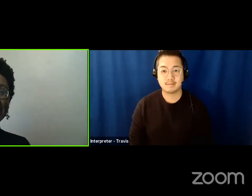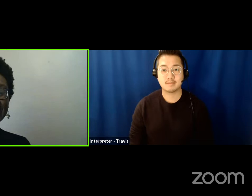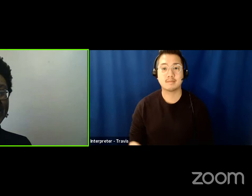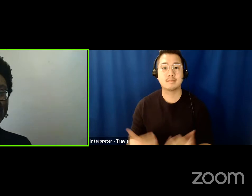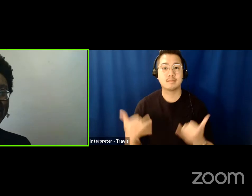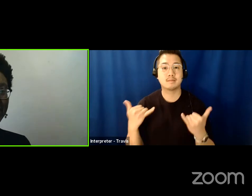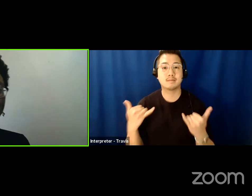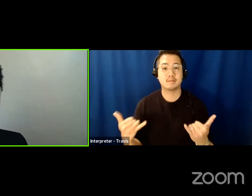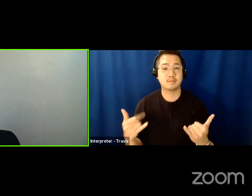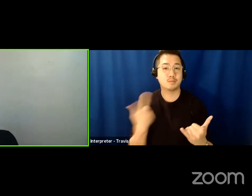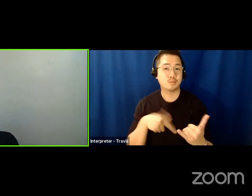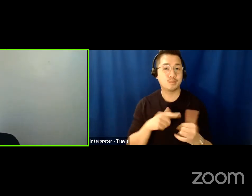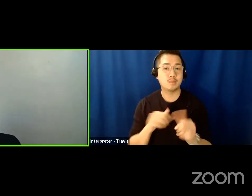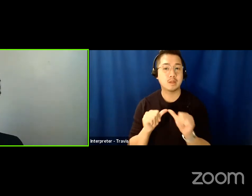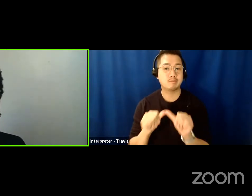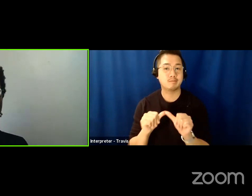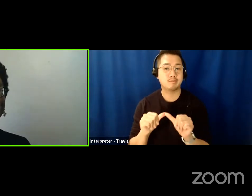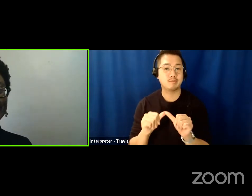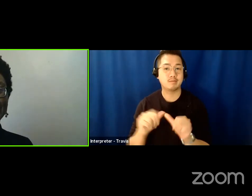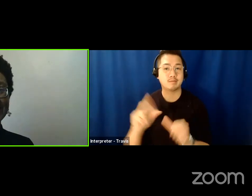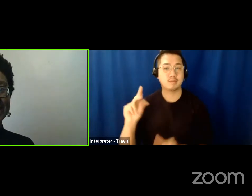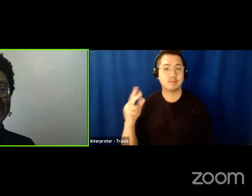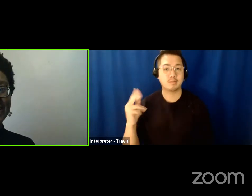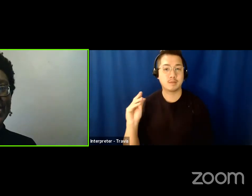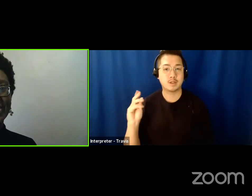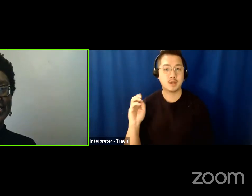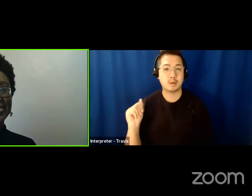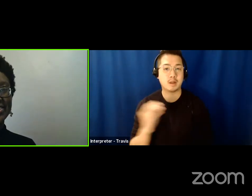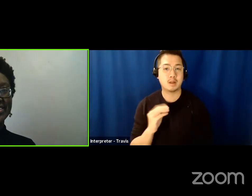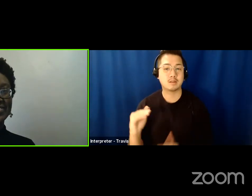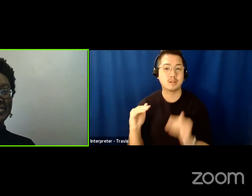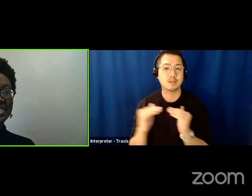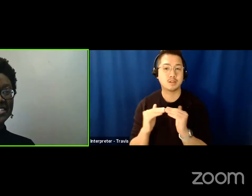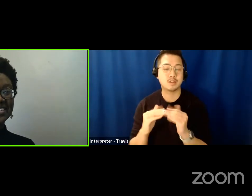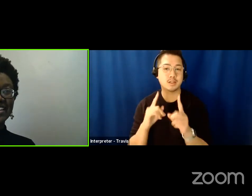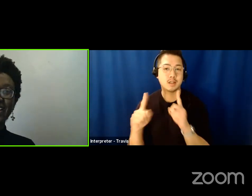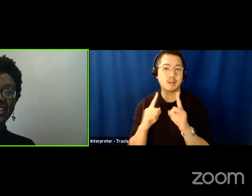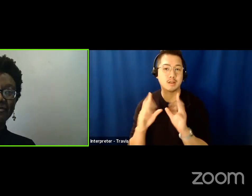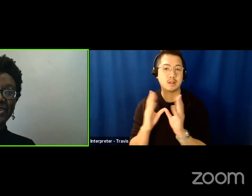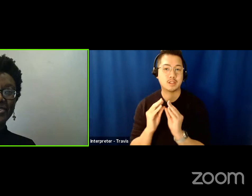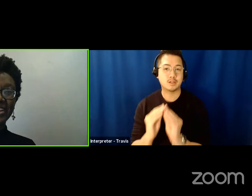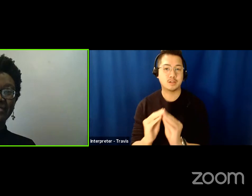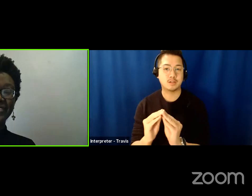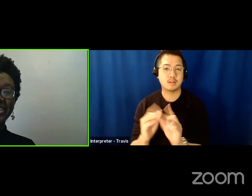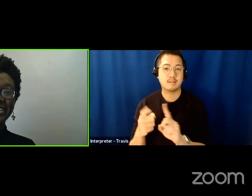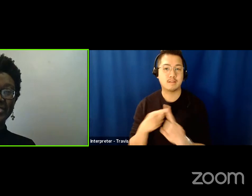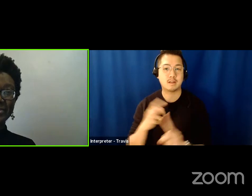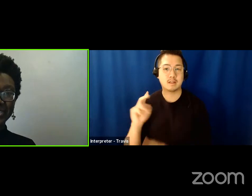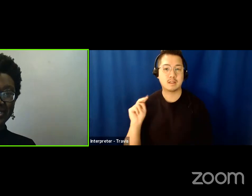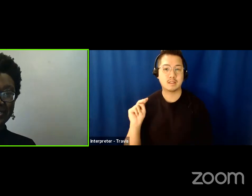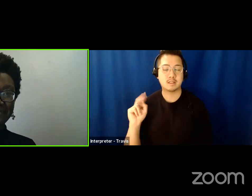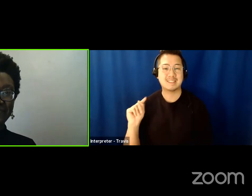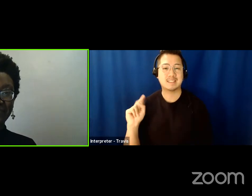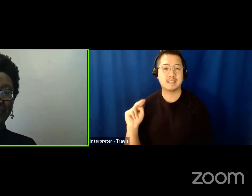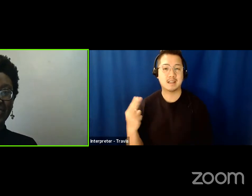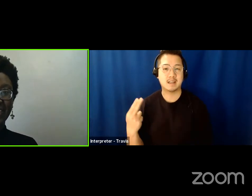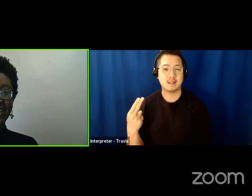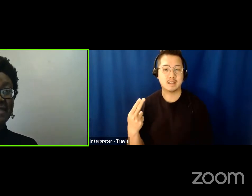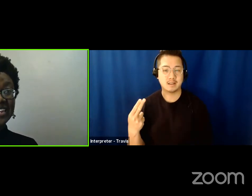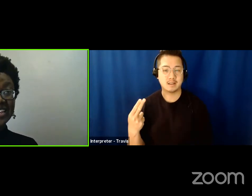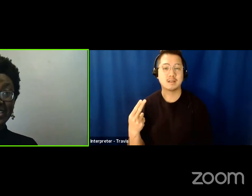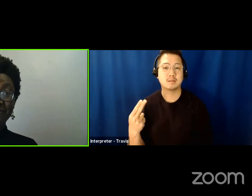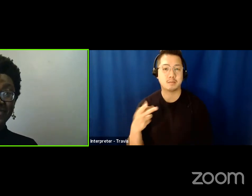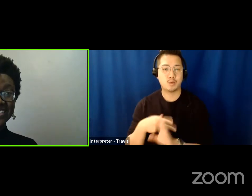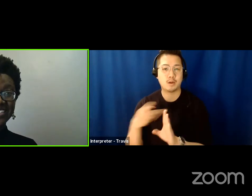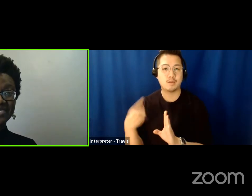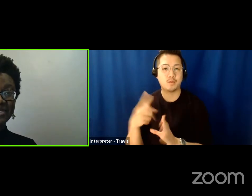Today, we continue the Dharma and Justice Dialogue Series from the Thich Nhat Hanh Program for Engaged Buddhism.